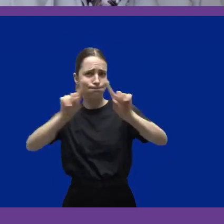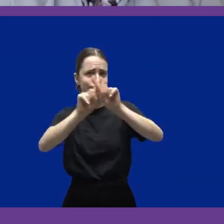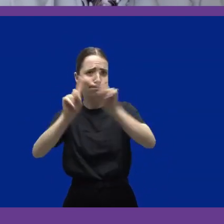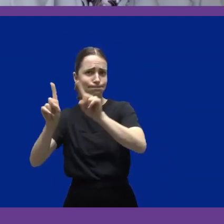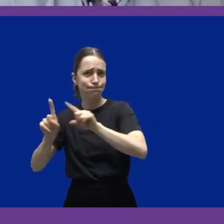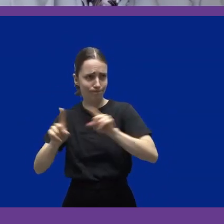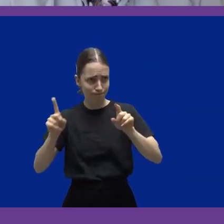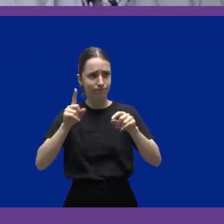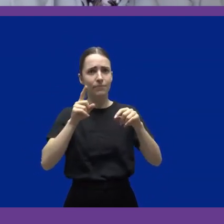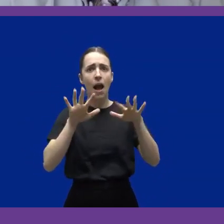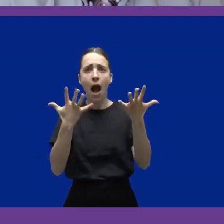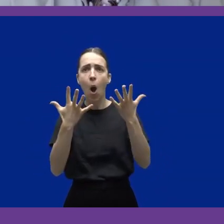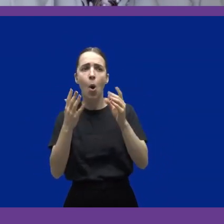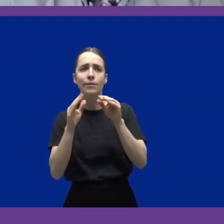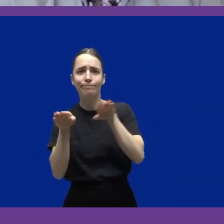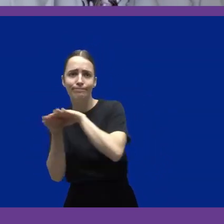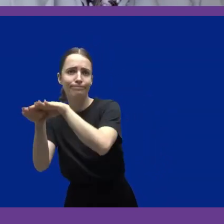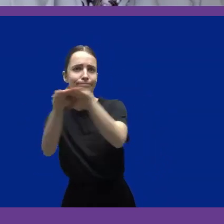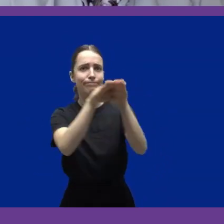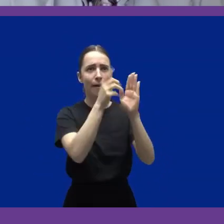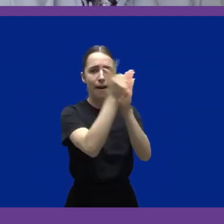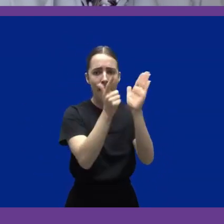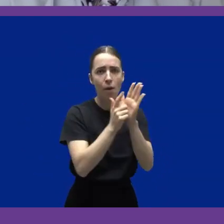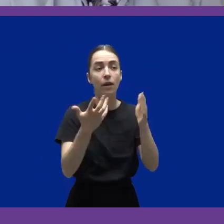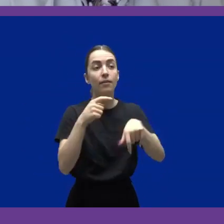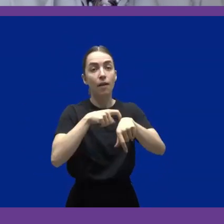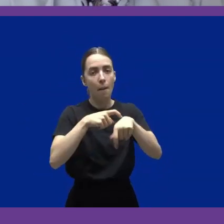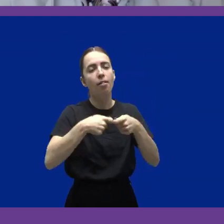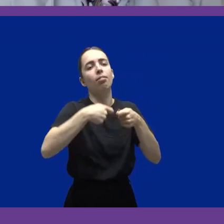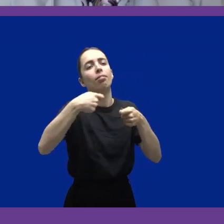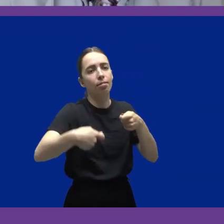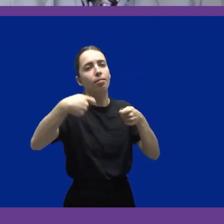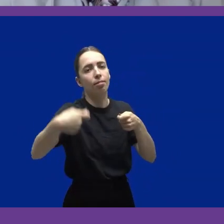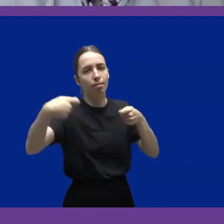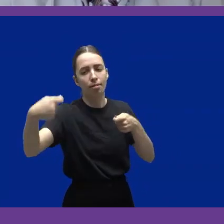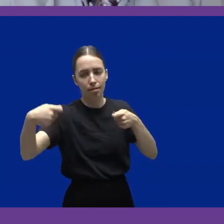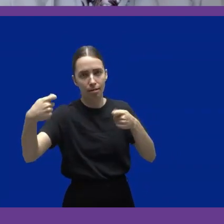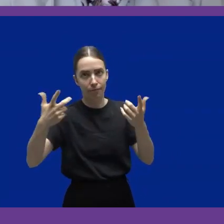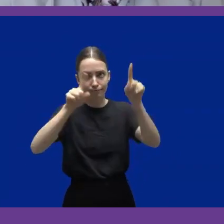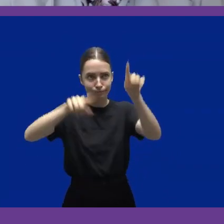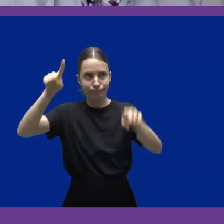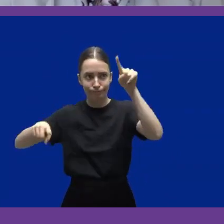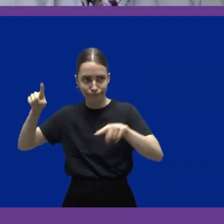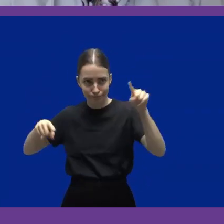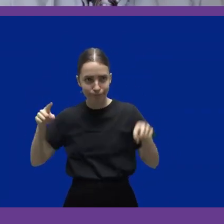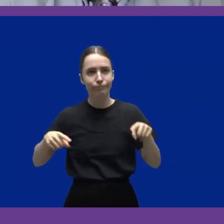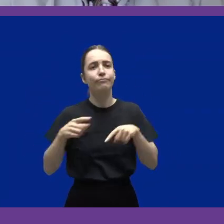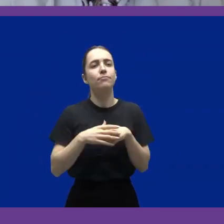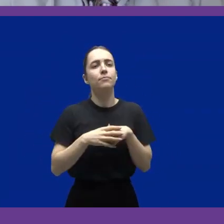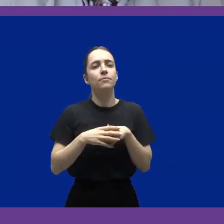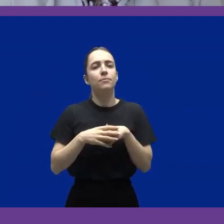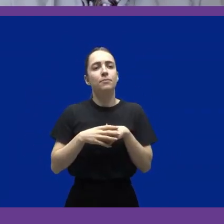it's when the directive is applicable in all the member states. So the accessibility requirements